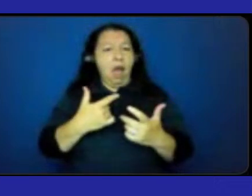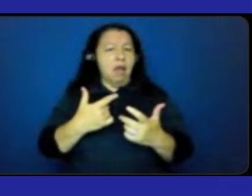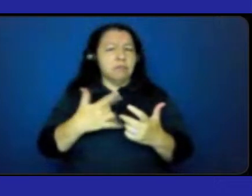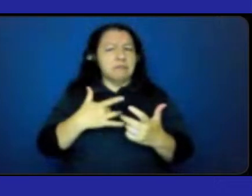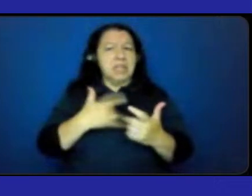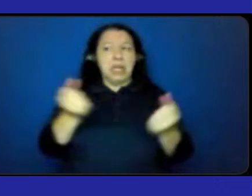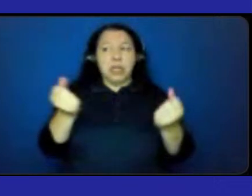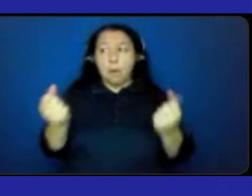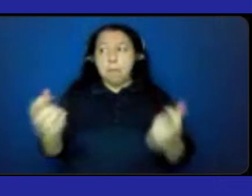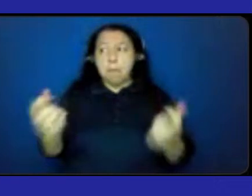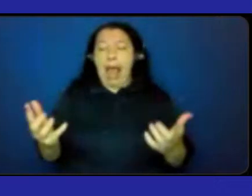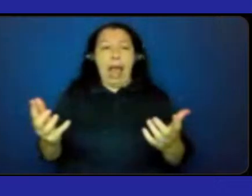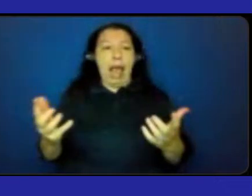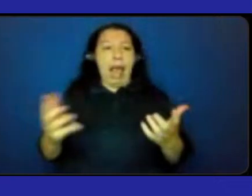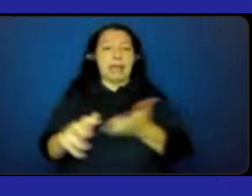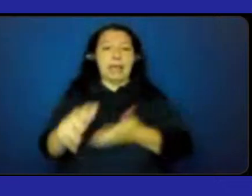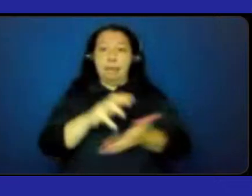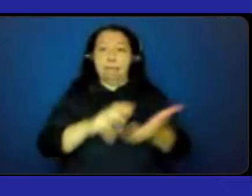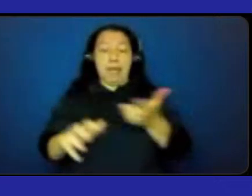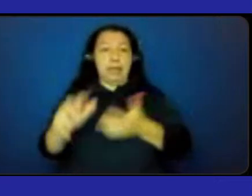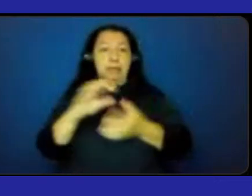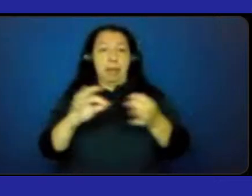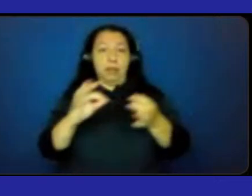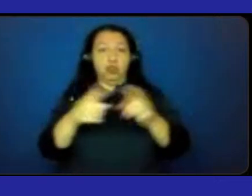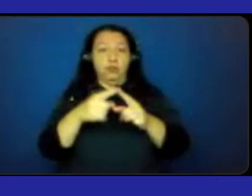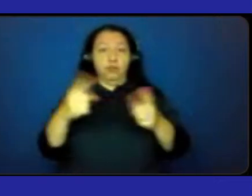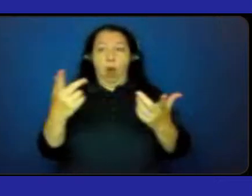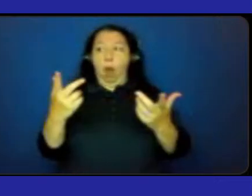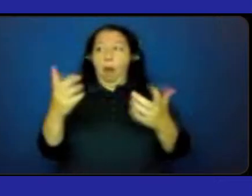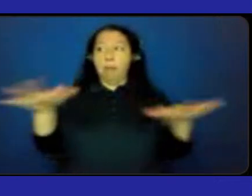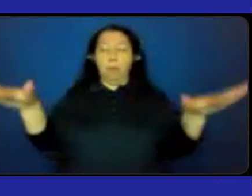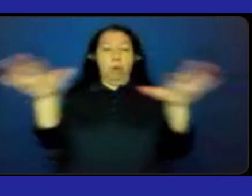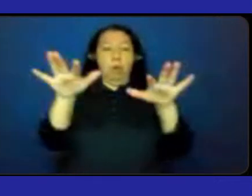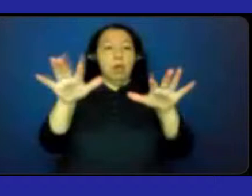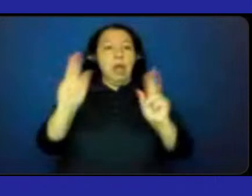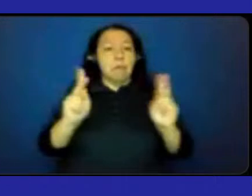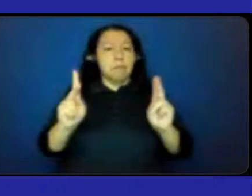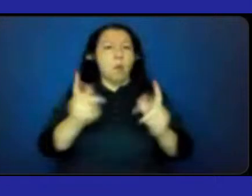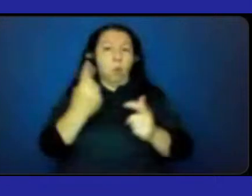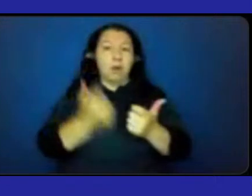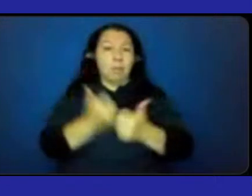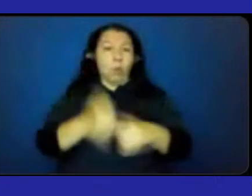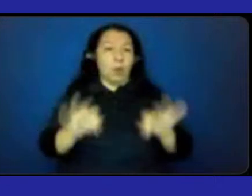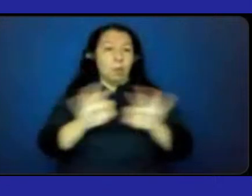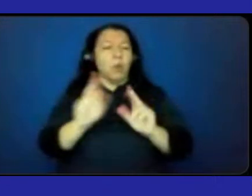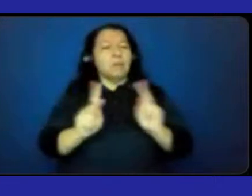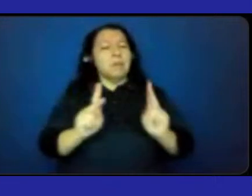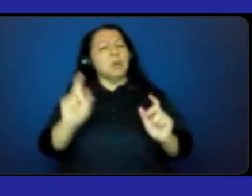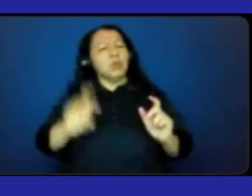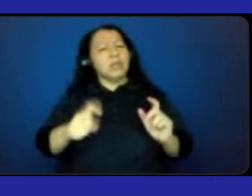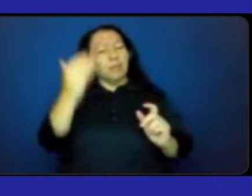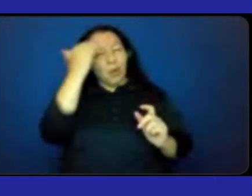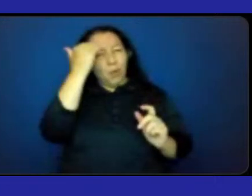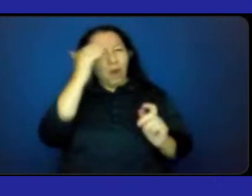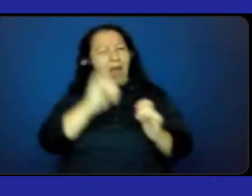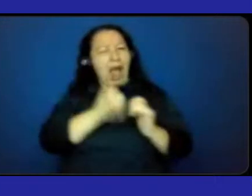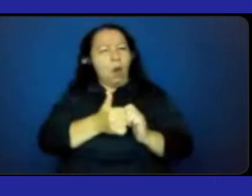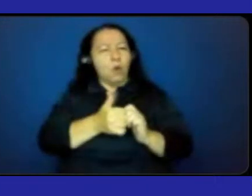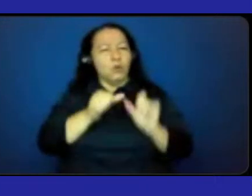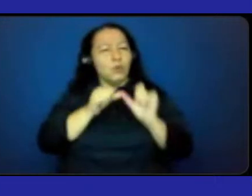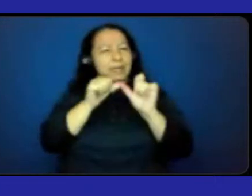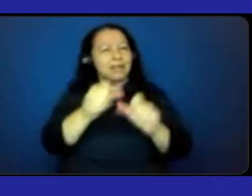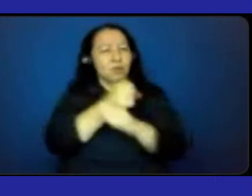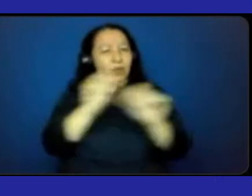mixed messages. Now, one of the important things is that people know how to stay safe, because I think there's a lot of confusion right now.